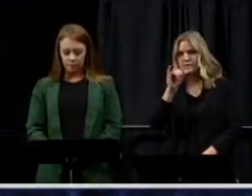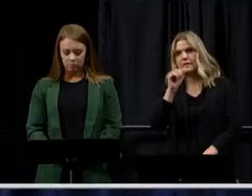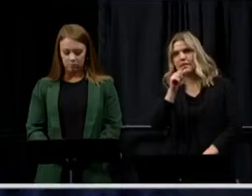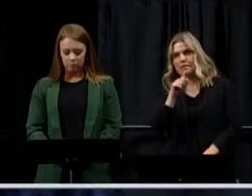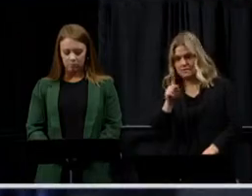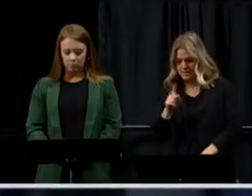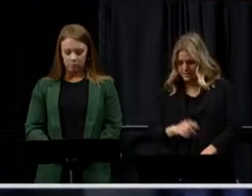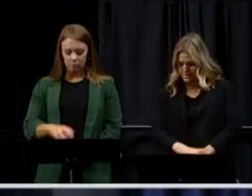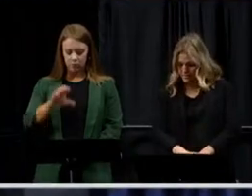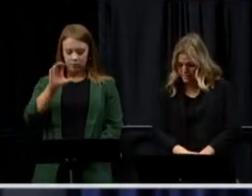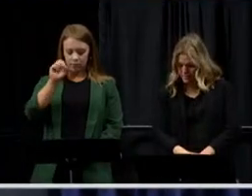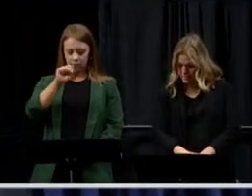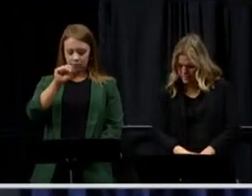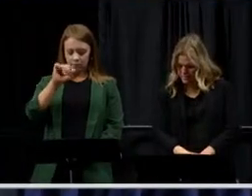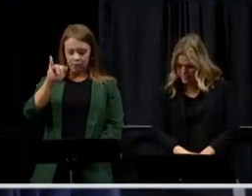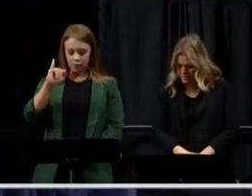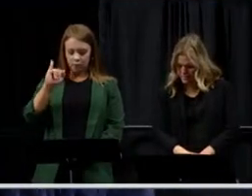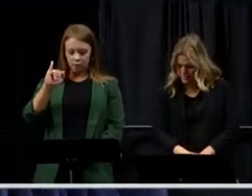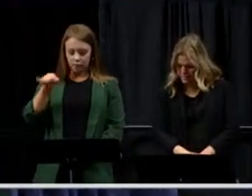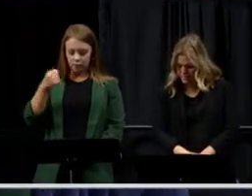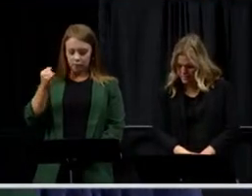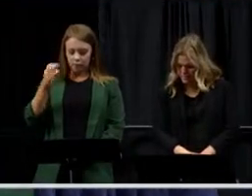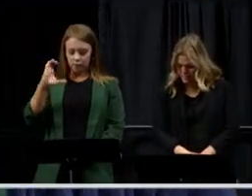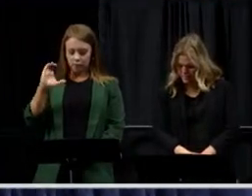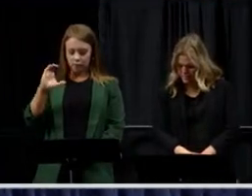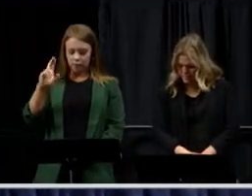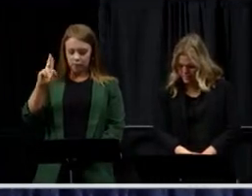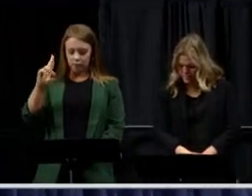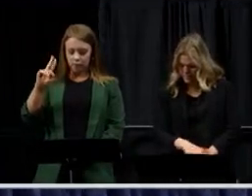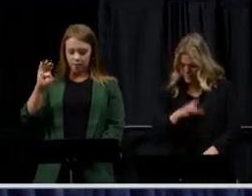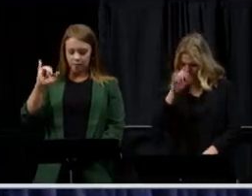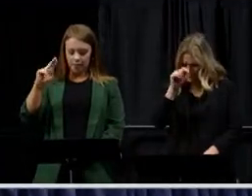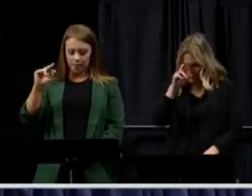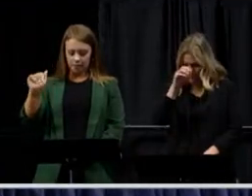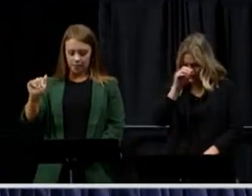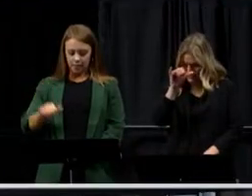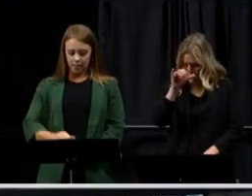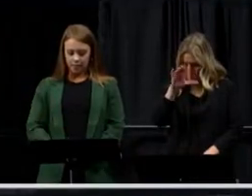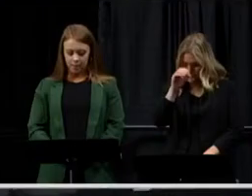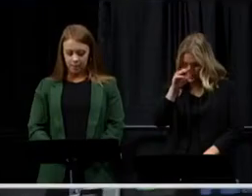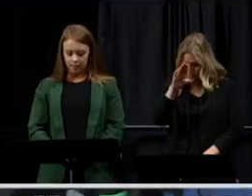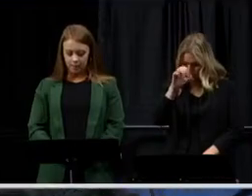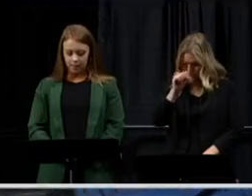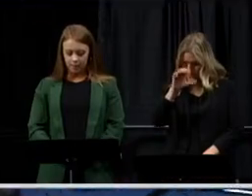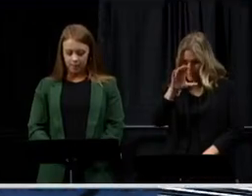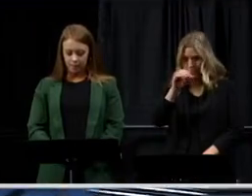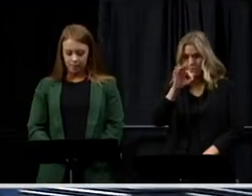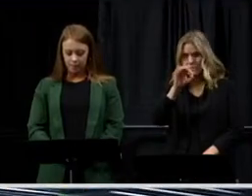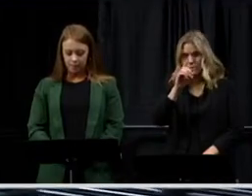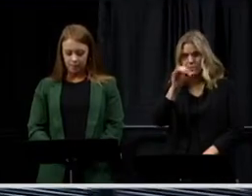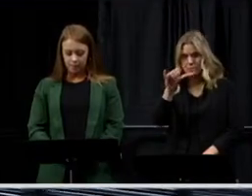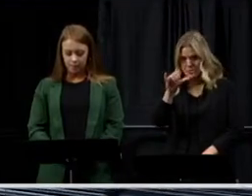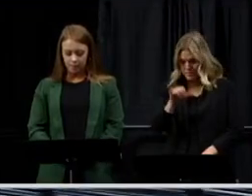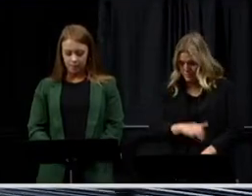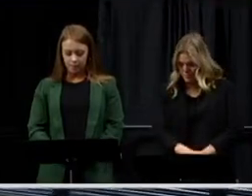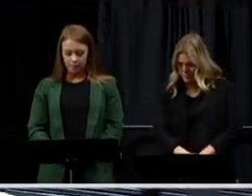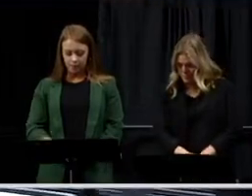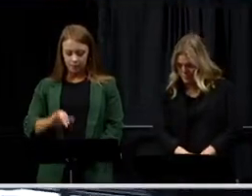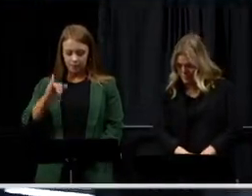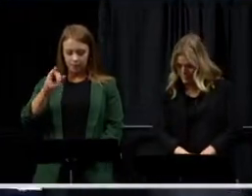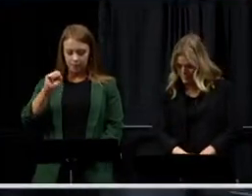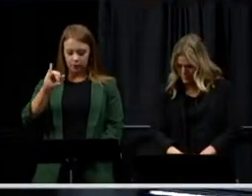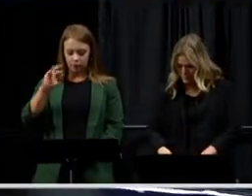Cindy Jocelyne Cardona Urbina. Troy Terrell Combs Coffey.